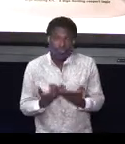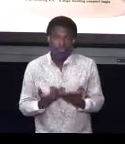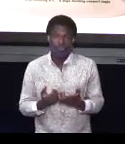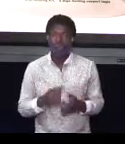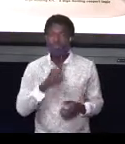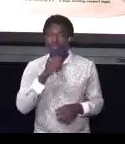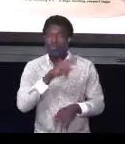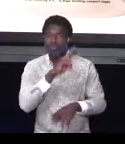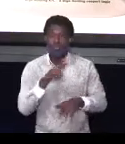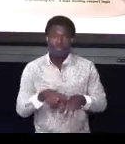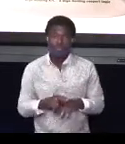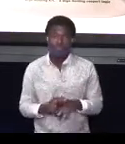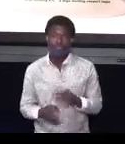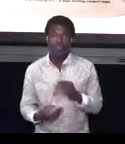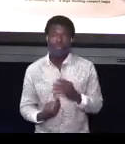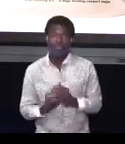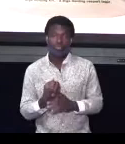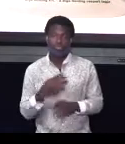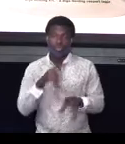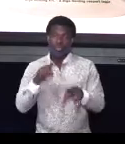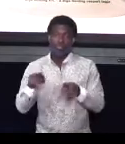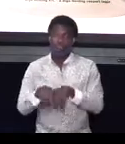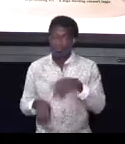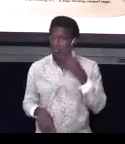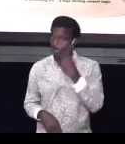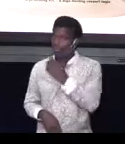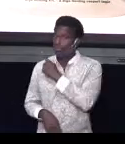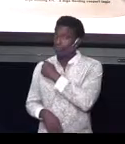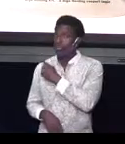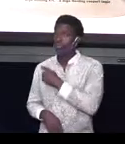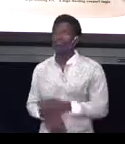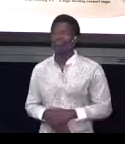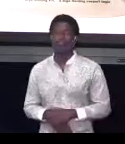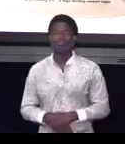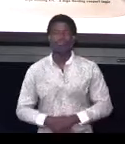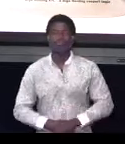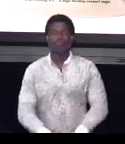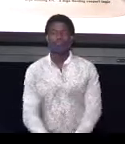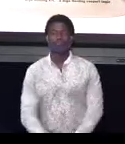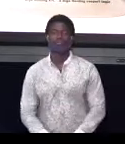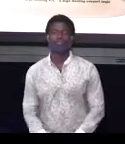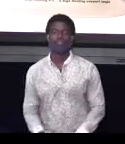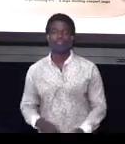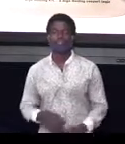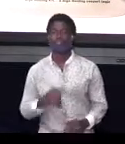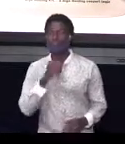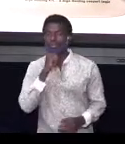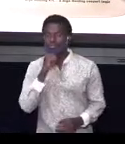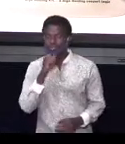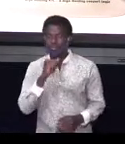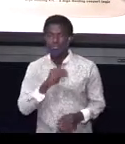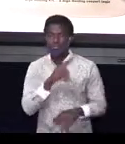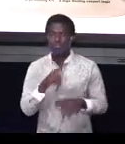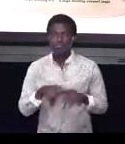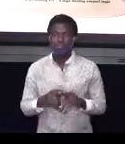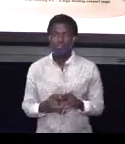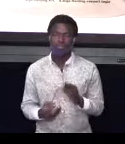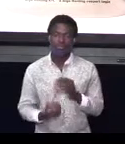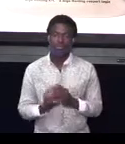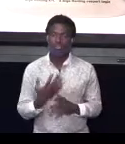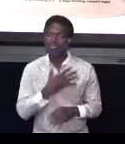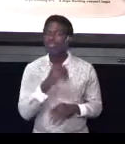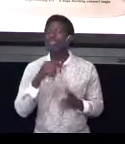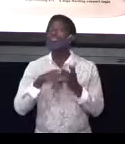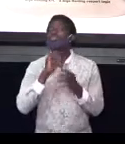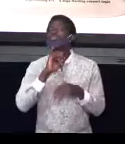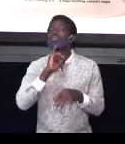is NPK, this is a brand, this is another one. So this is artificial fertilizer, and this is how